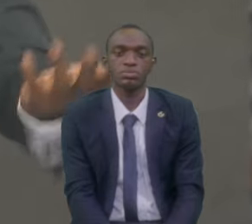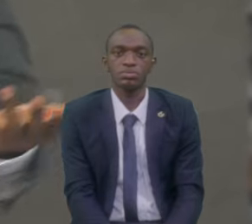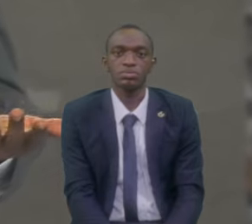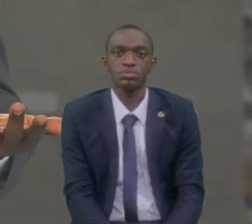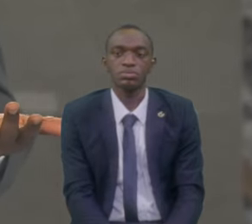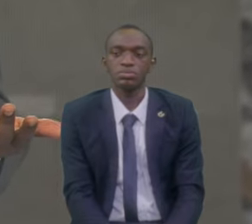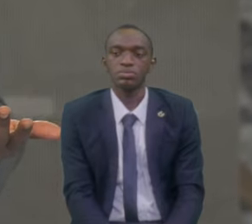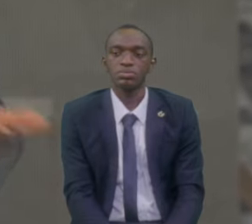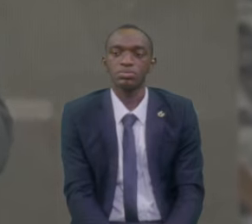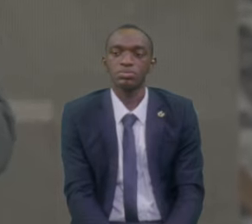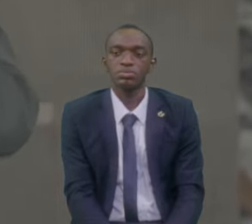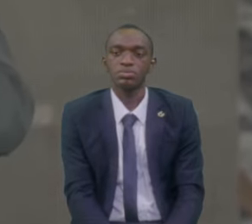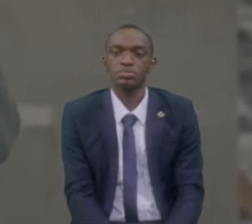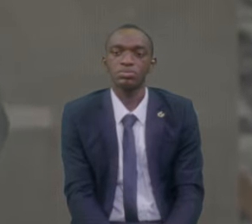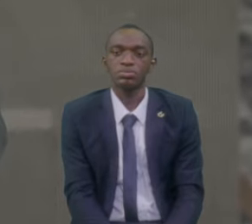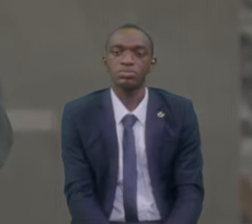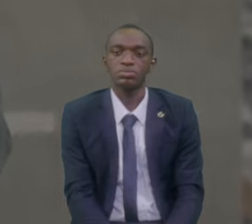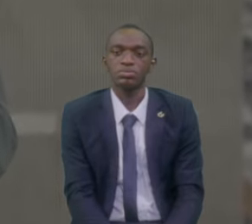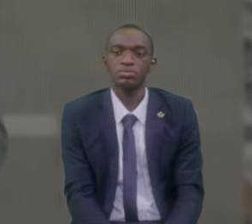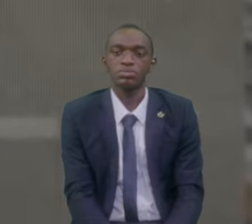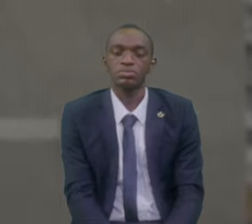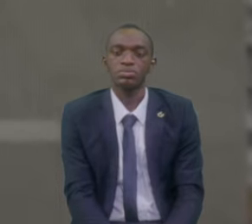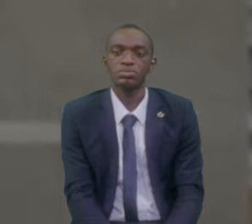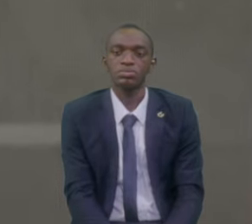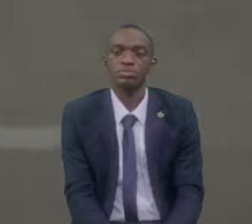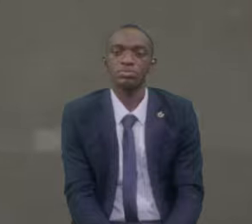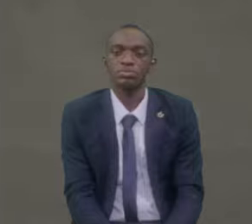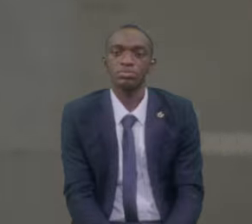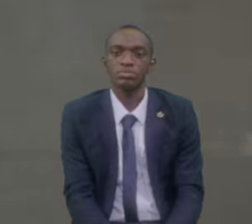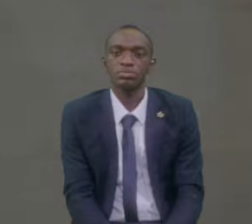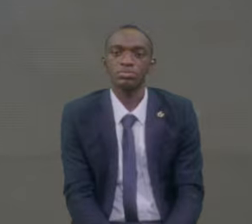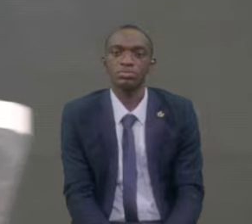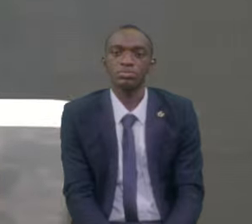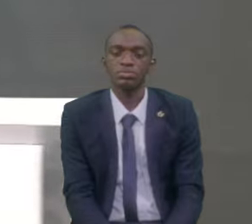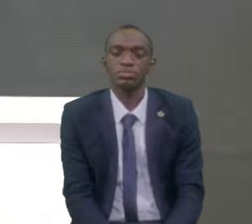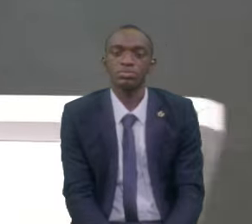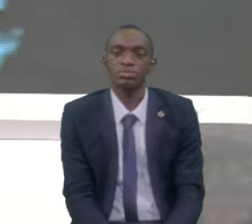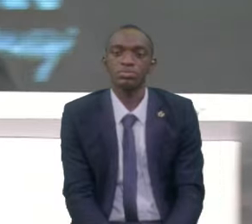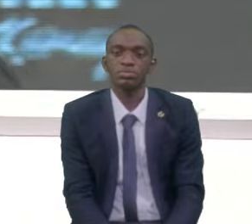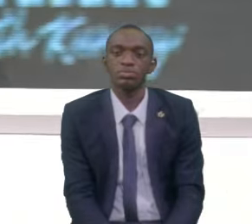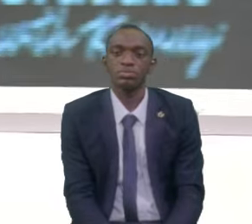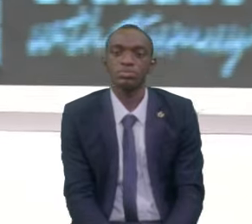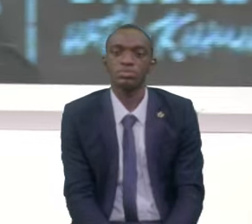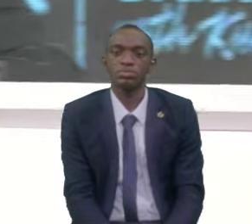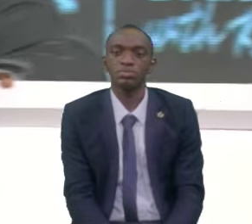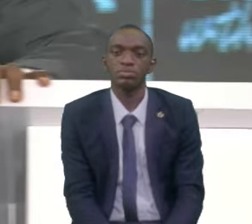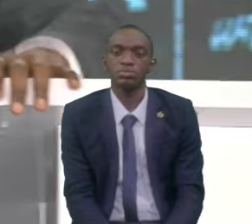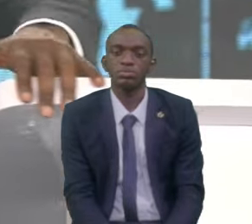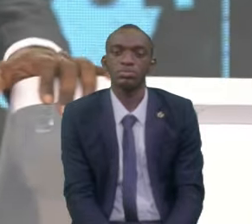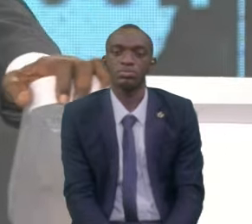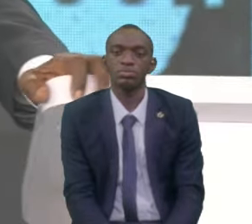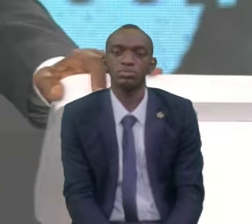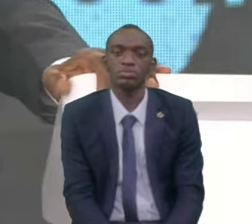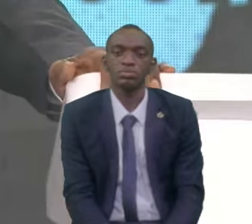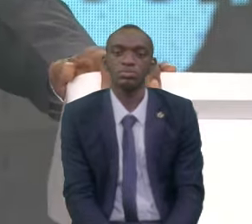when we open our mouth and then we say things we shouldn't be saying against God and against the man